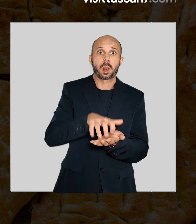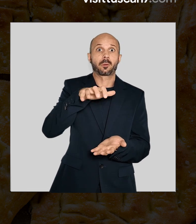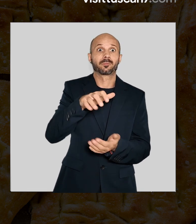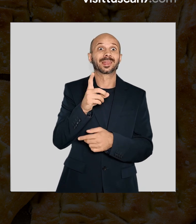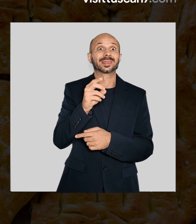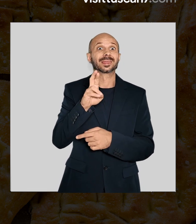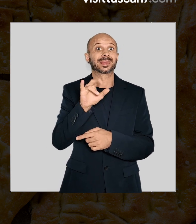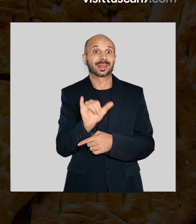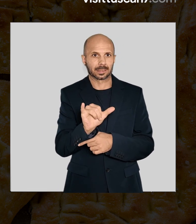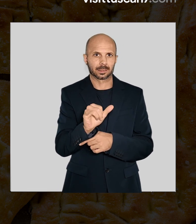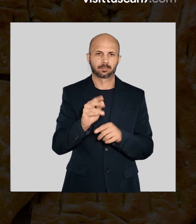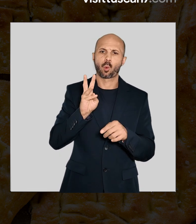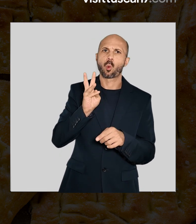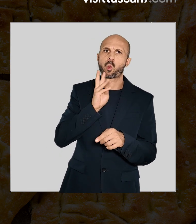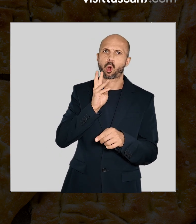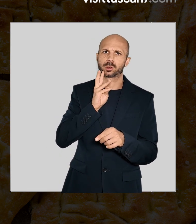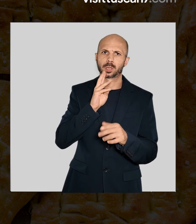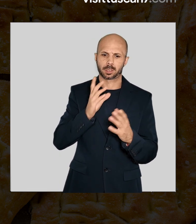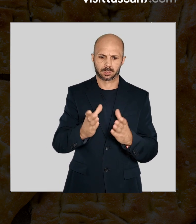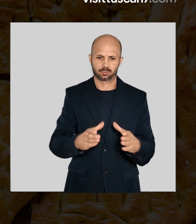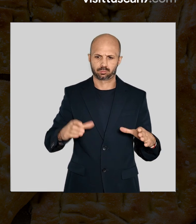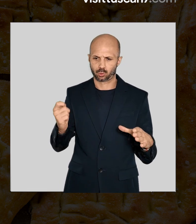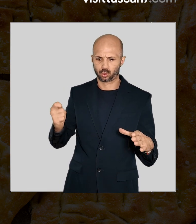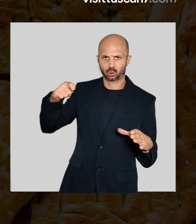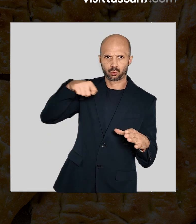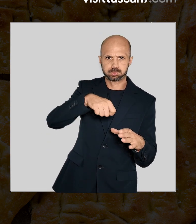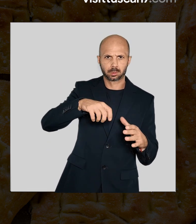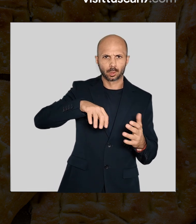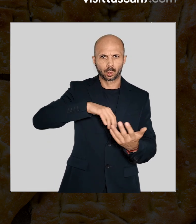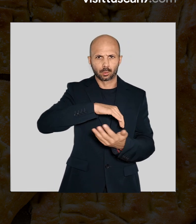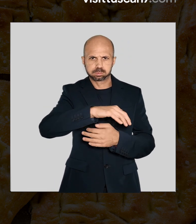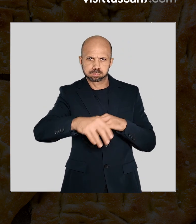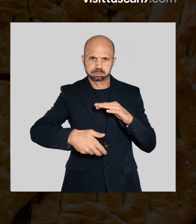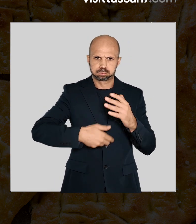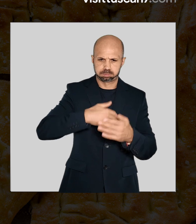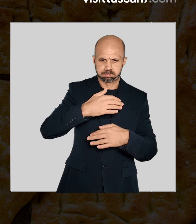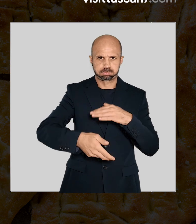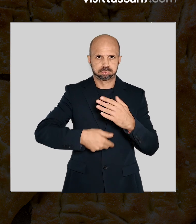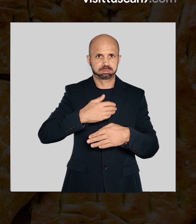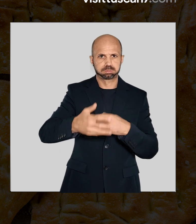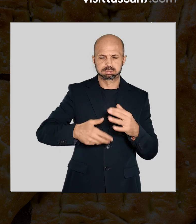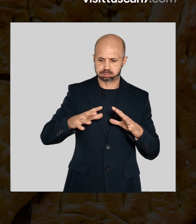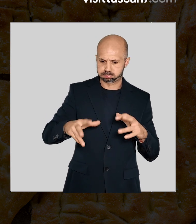Mix the flour with the active dry yeast and the water in a large bowl.